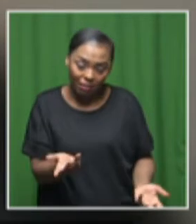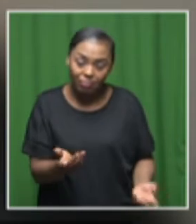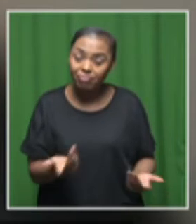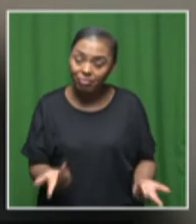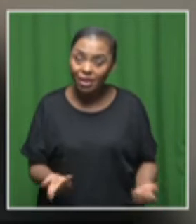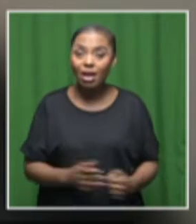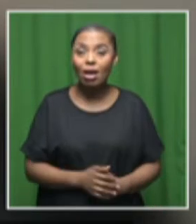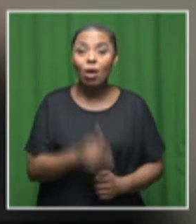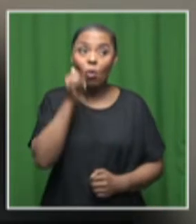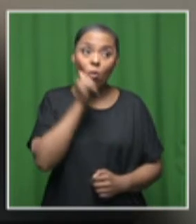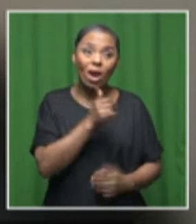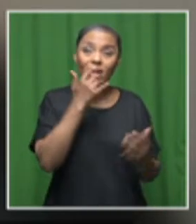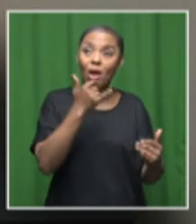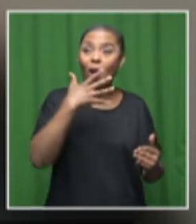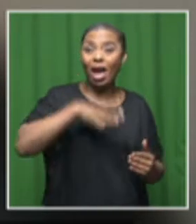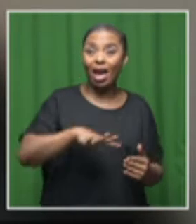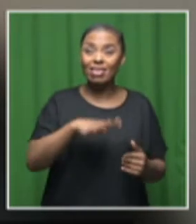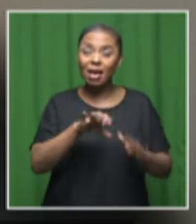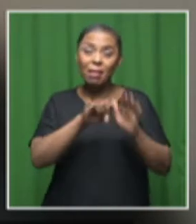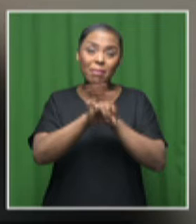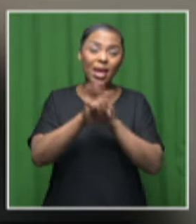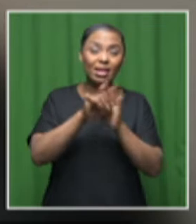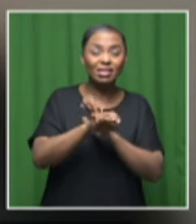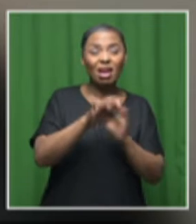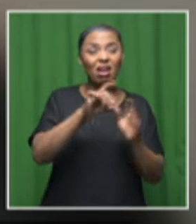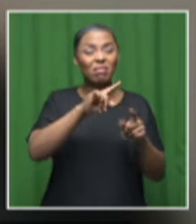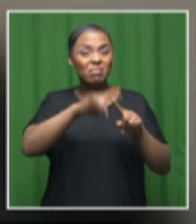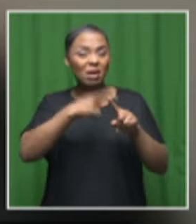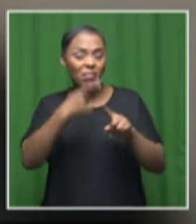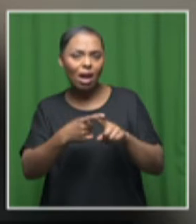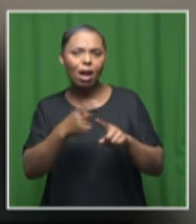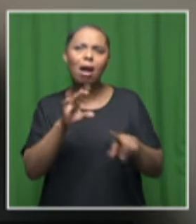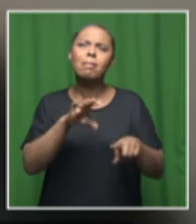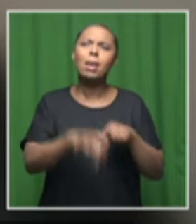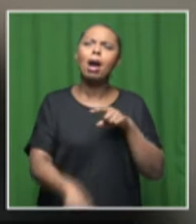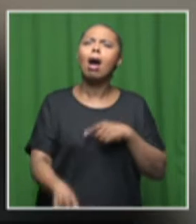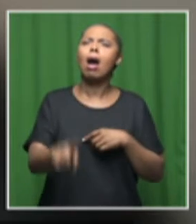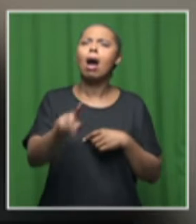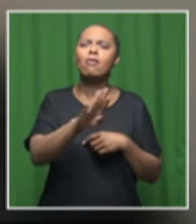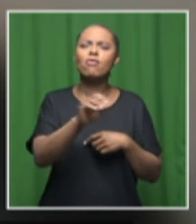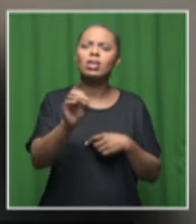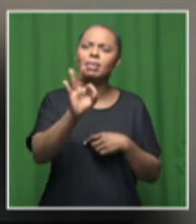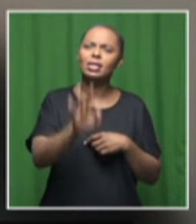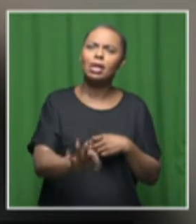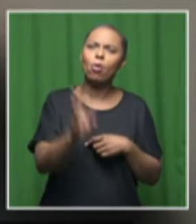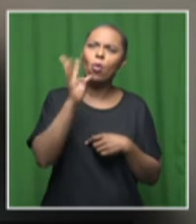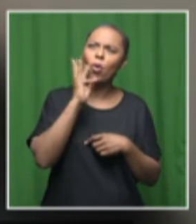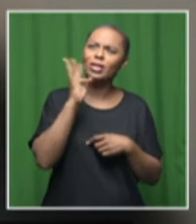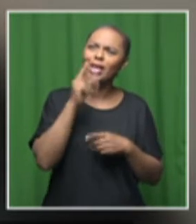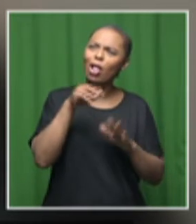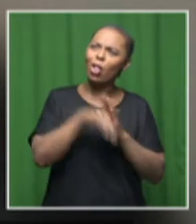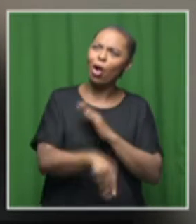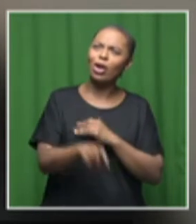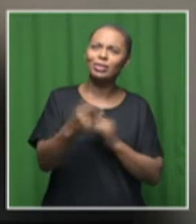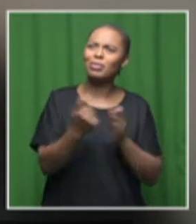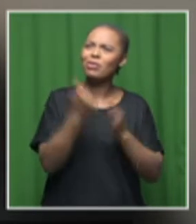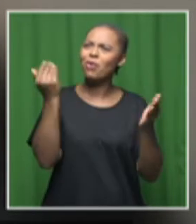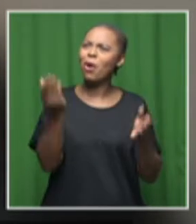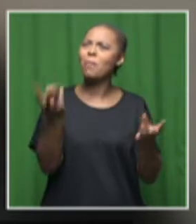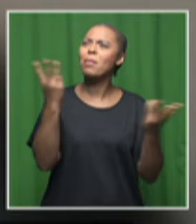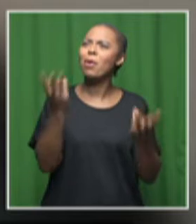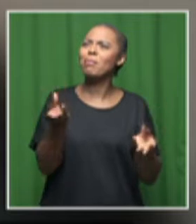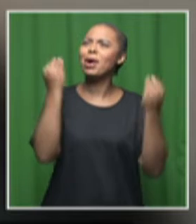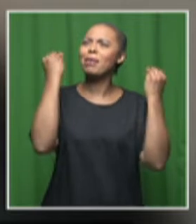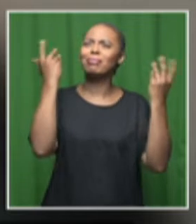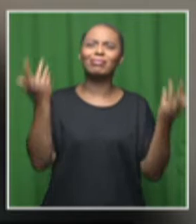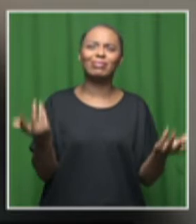when experts and other media raised the fact that more than 40% of water is actually getting lost before it even reaches the